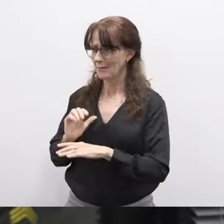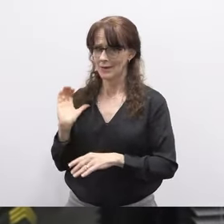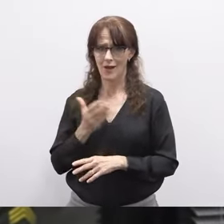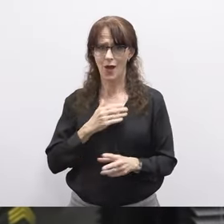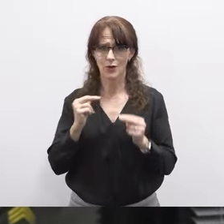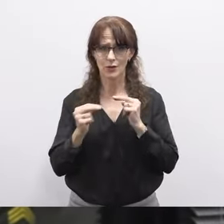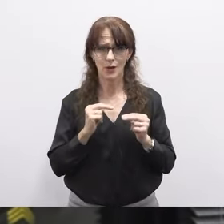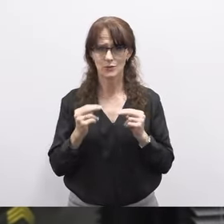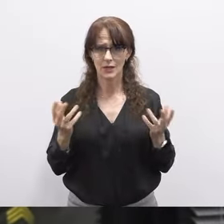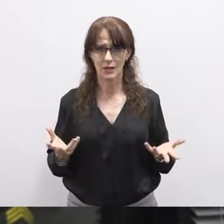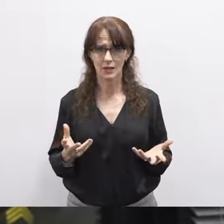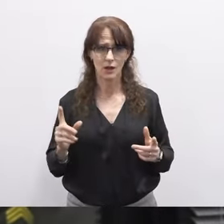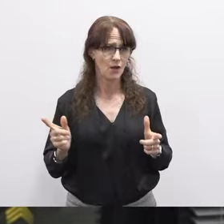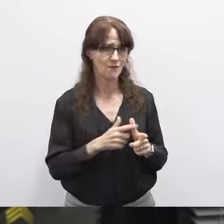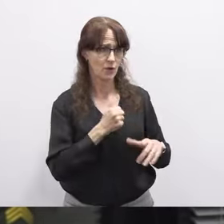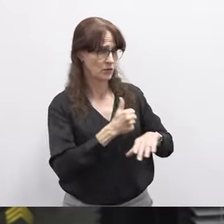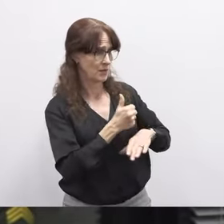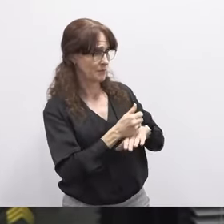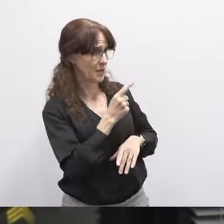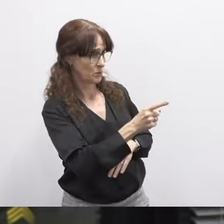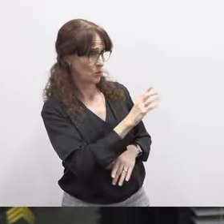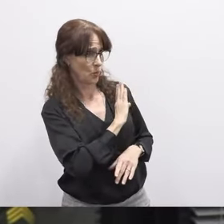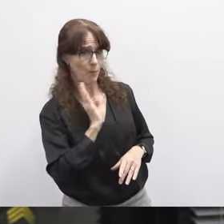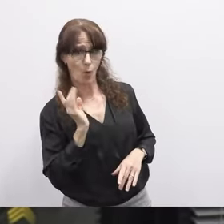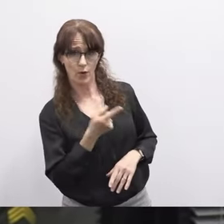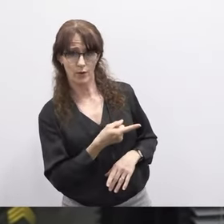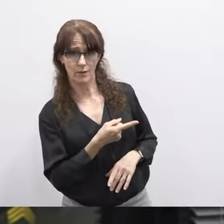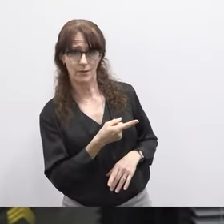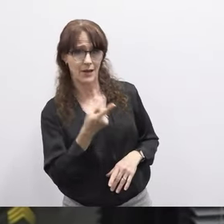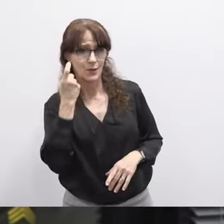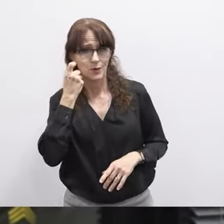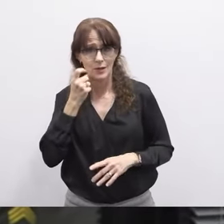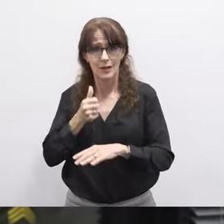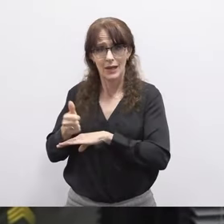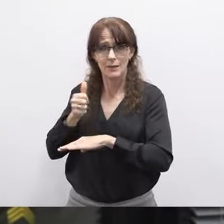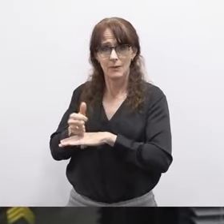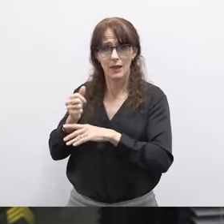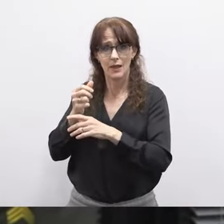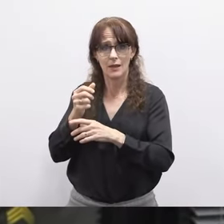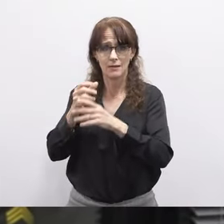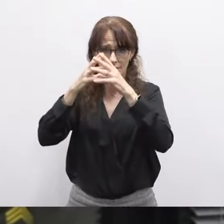negotiating sessions. First, he blamed you guys, the board. In our last session, he blamed